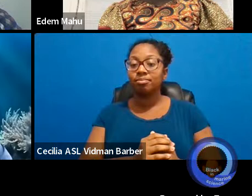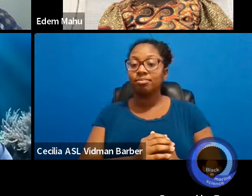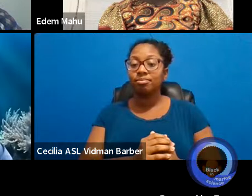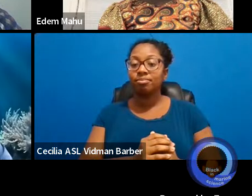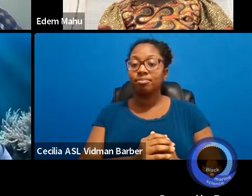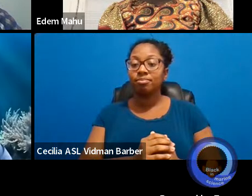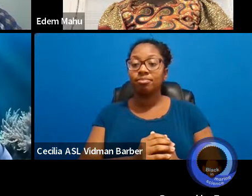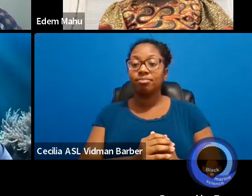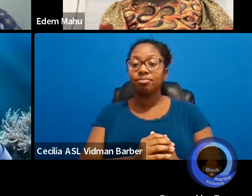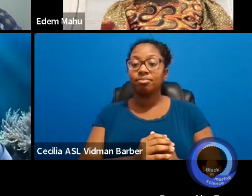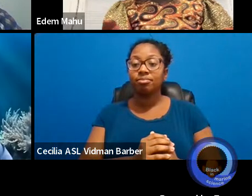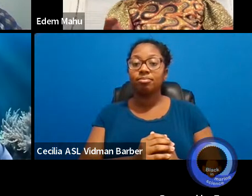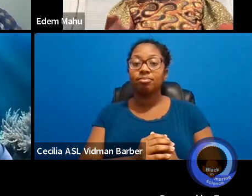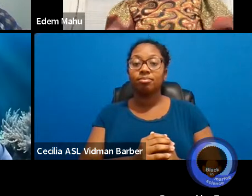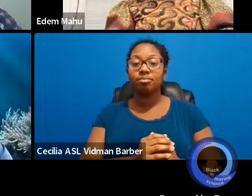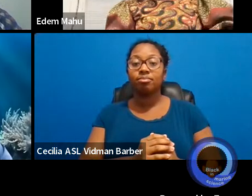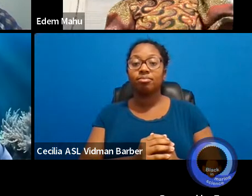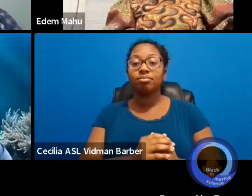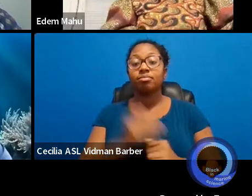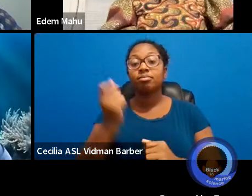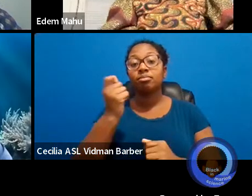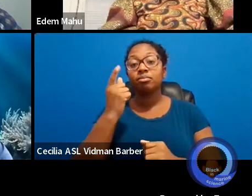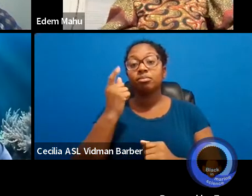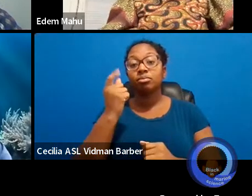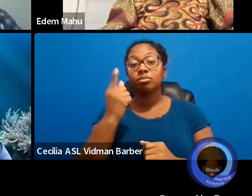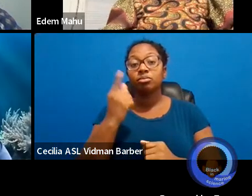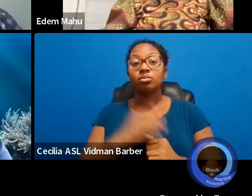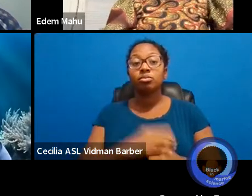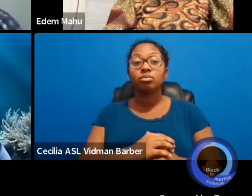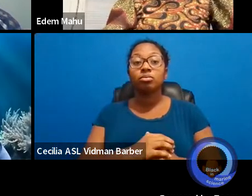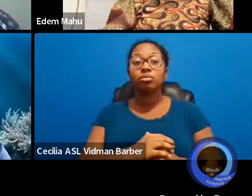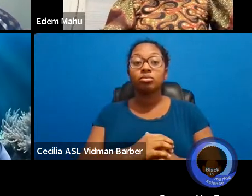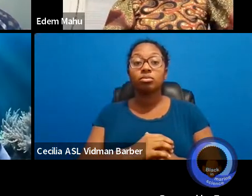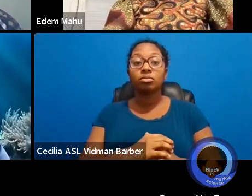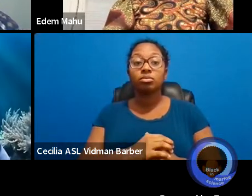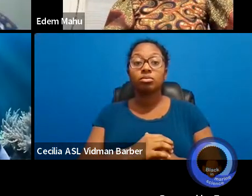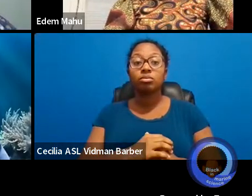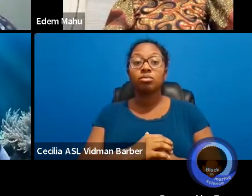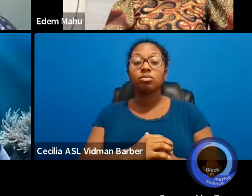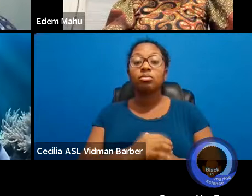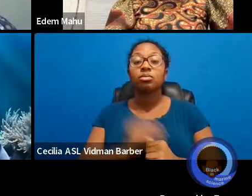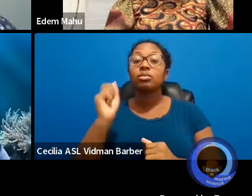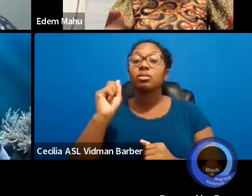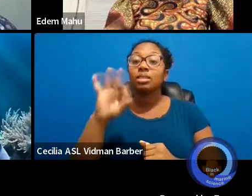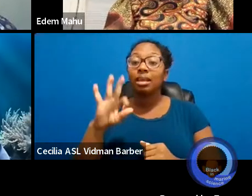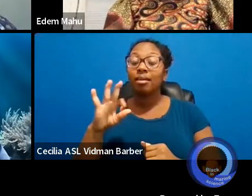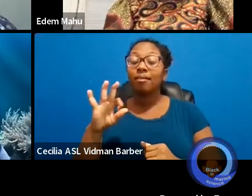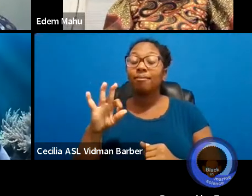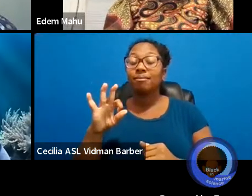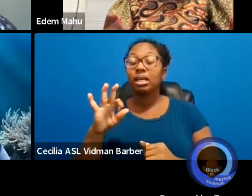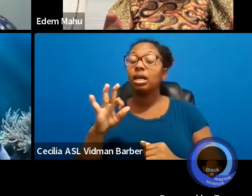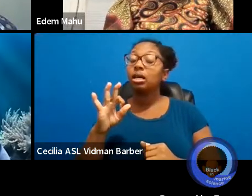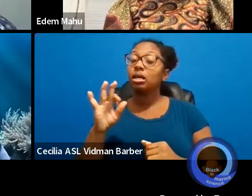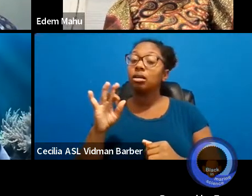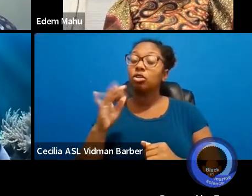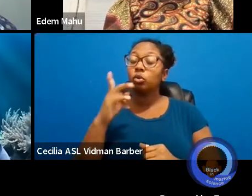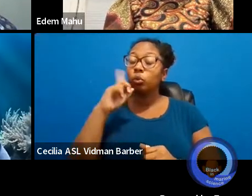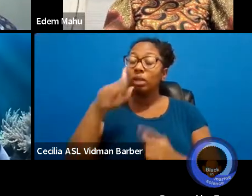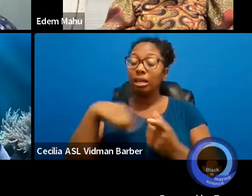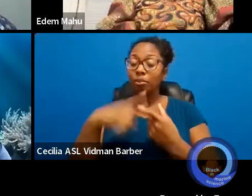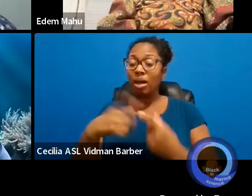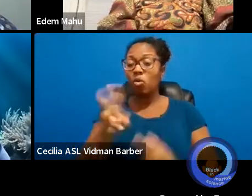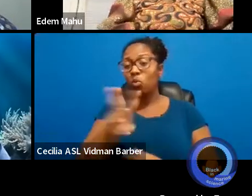global world, especially the global North, forget about West Africa. They always concentrate in East Africa or South Africa. So